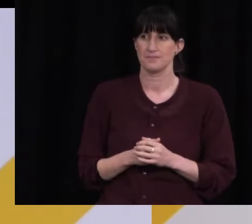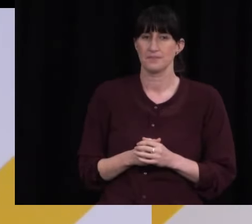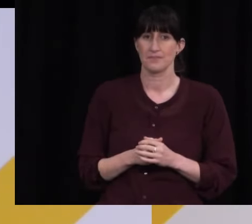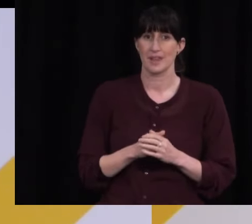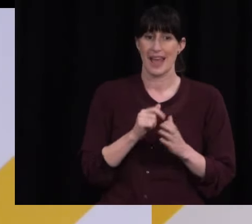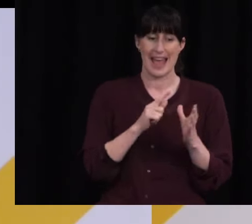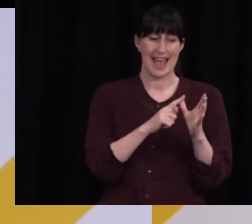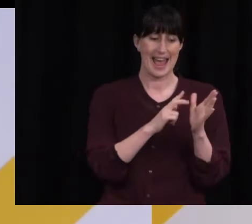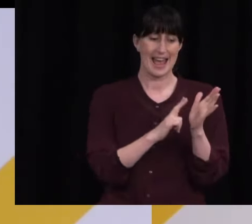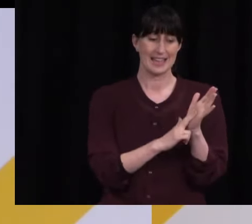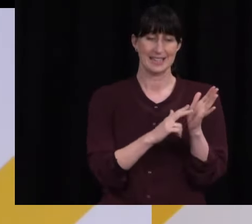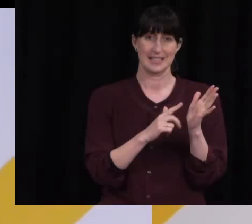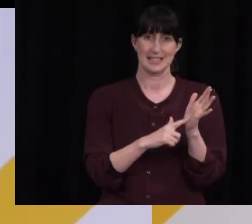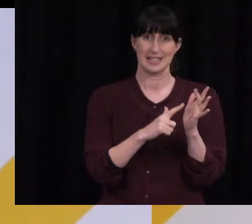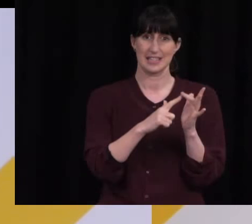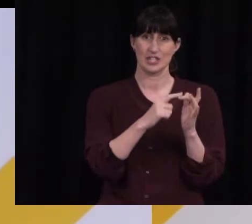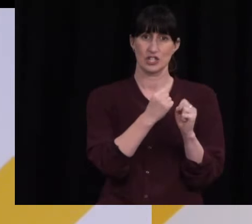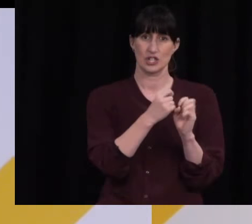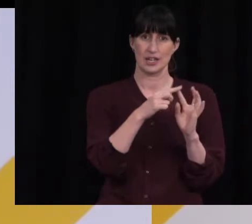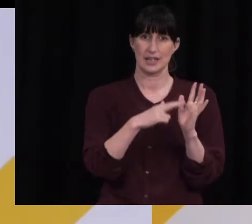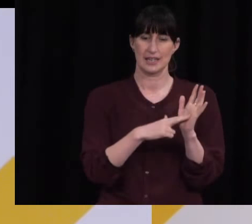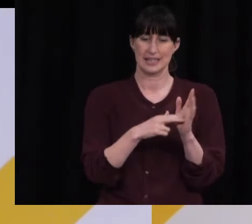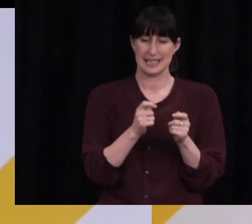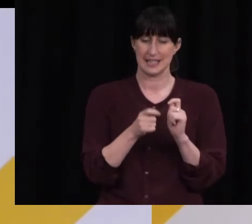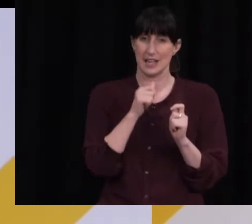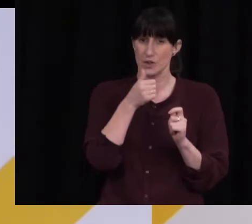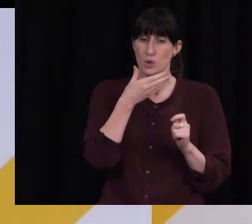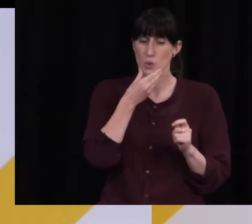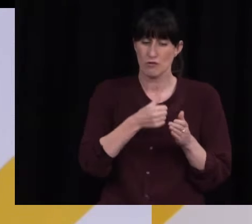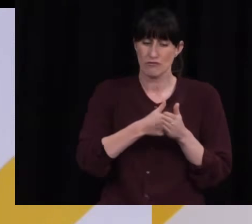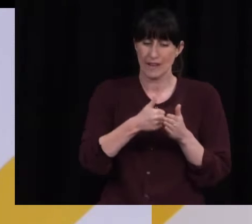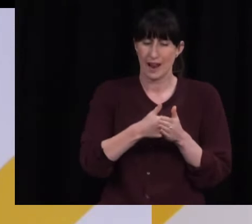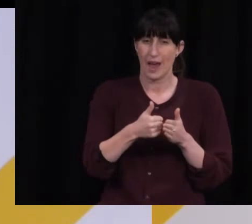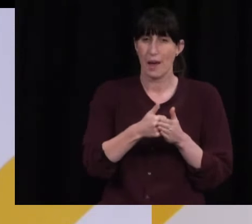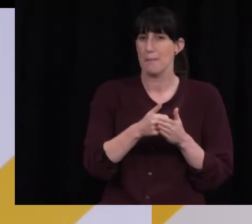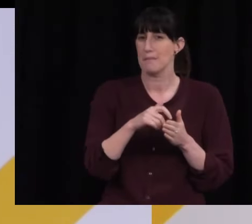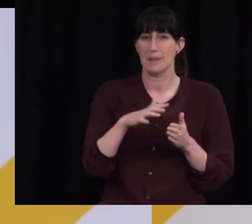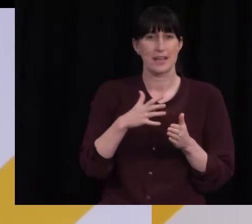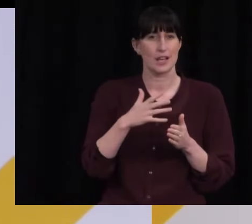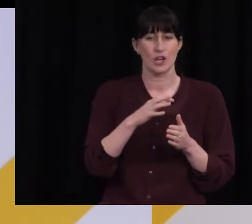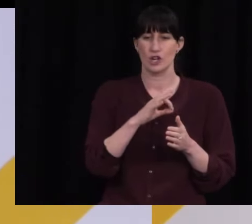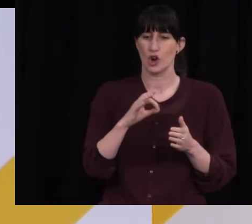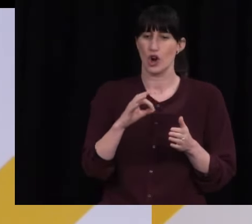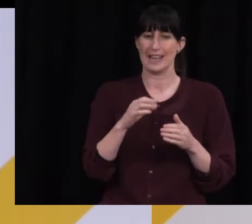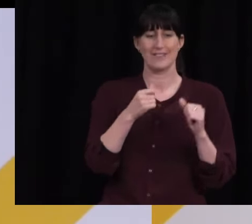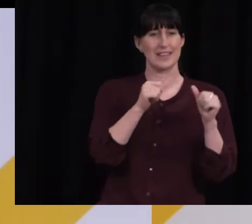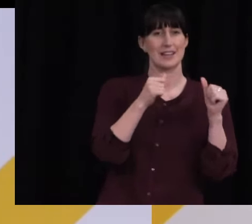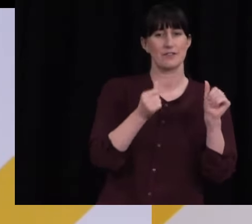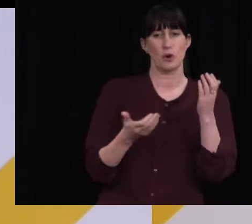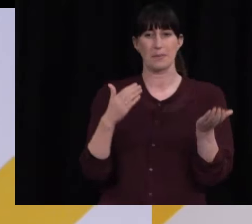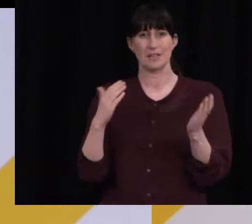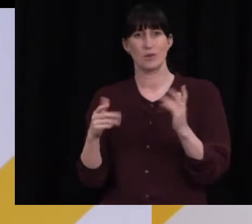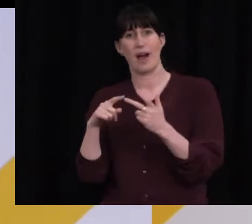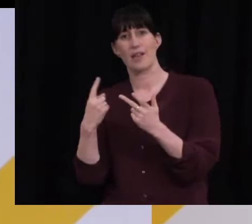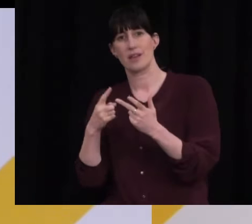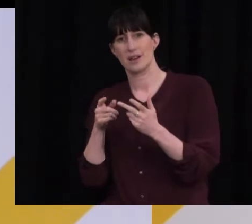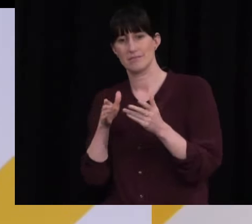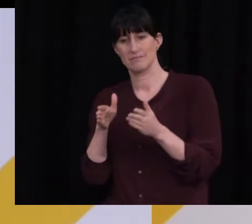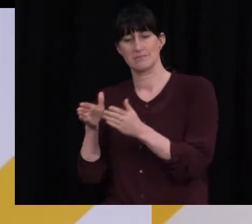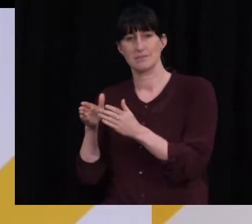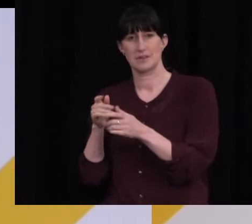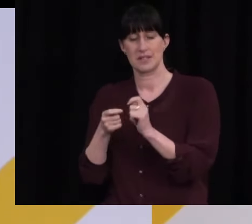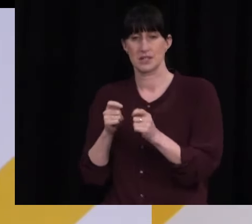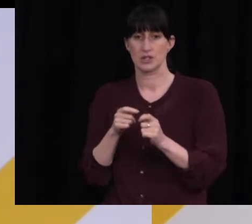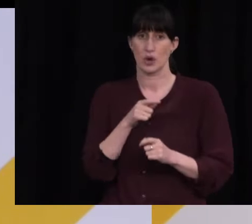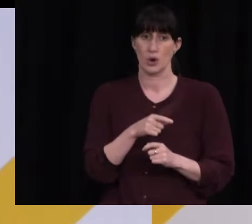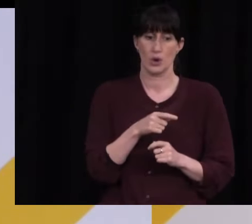antigen testing in an irregular way, the fact that it might not be as beneficial as some of the alternatives. So he's doing that piece of work over the